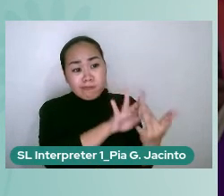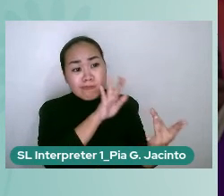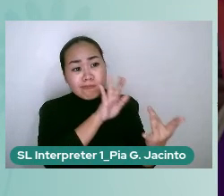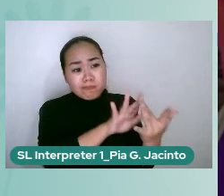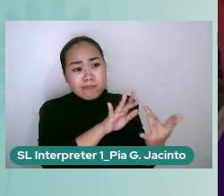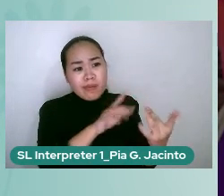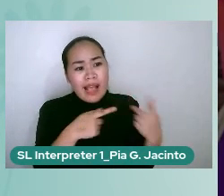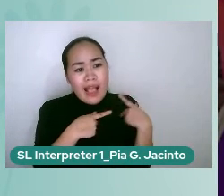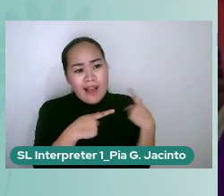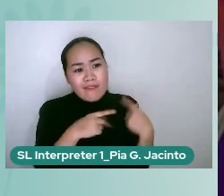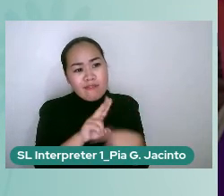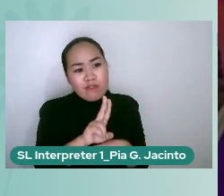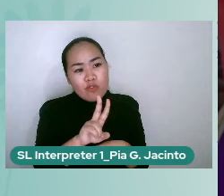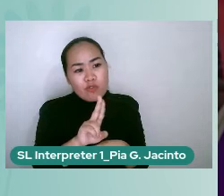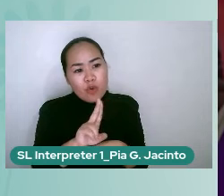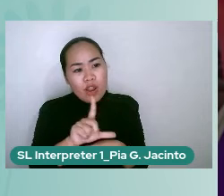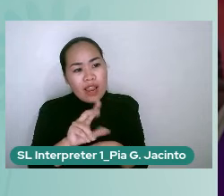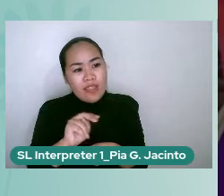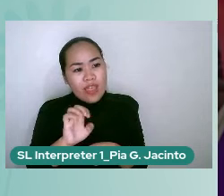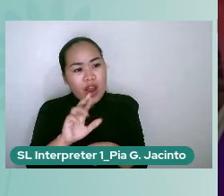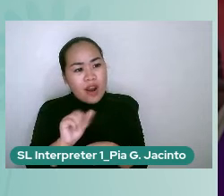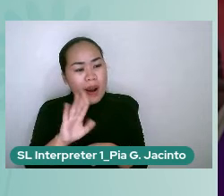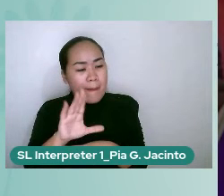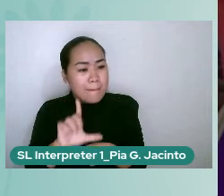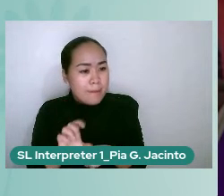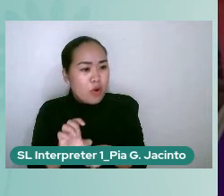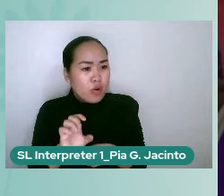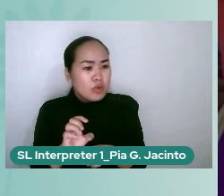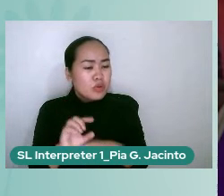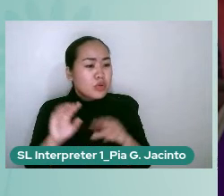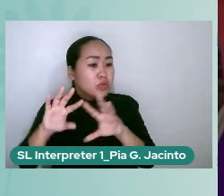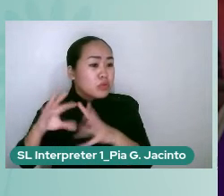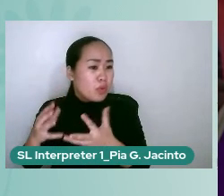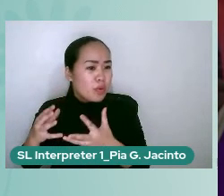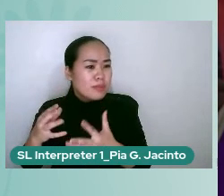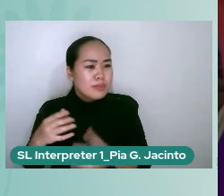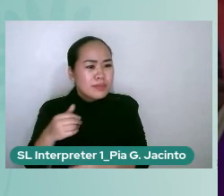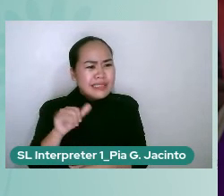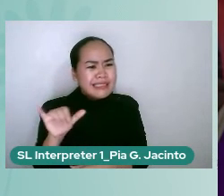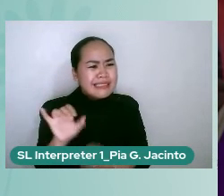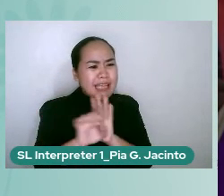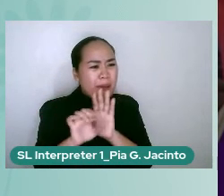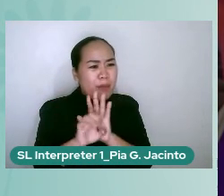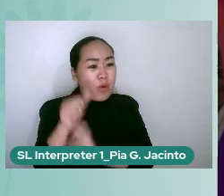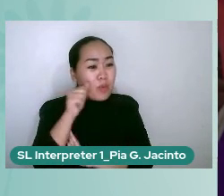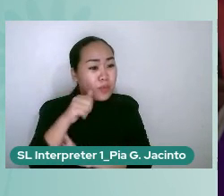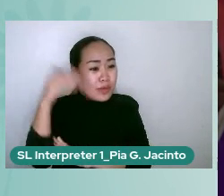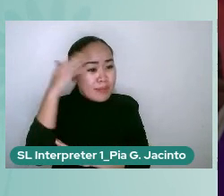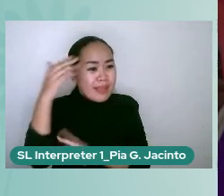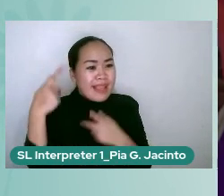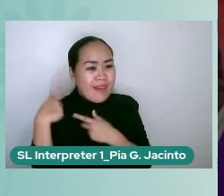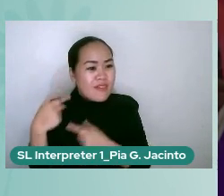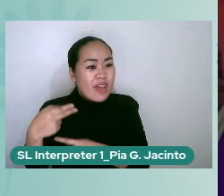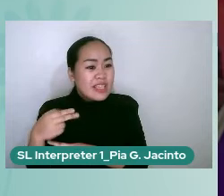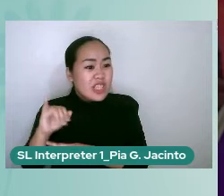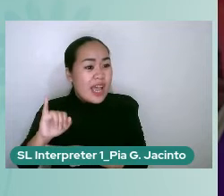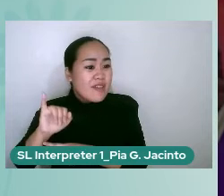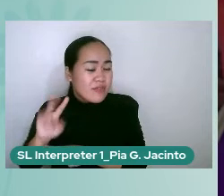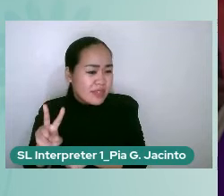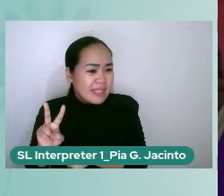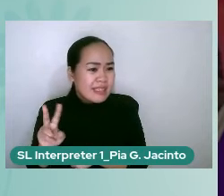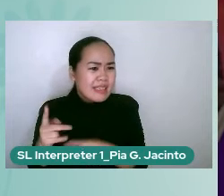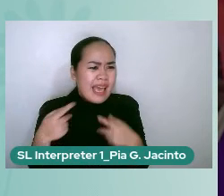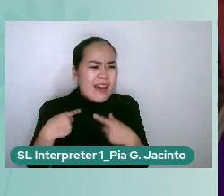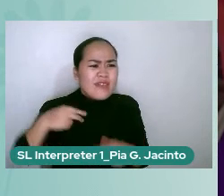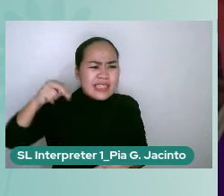vulnerable groups, such as women living with HIV, we need to have a closer working relationship with ID